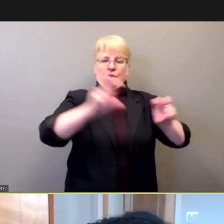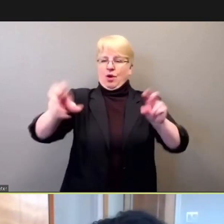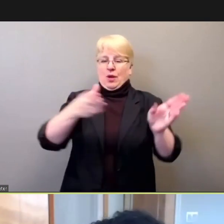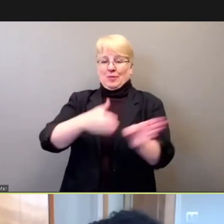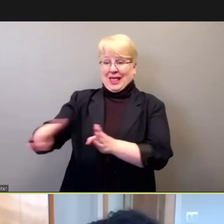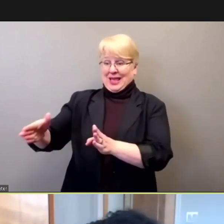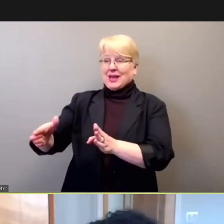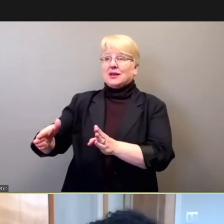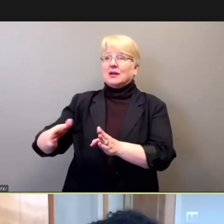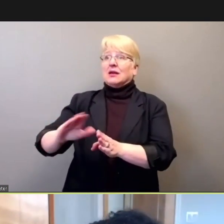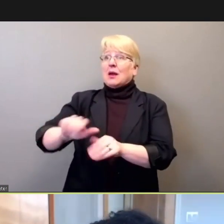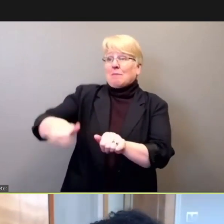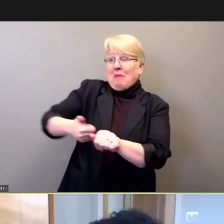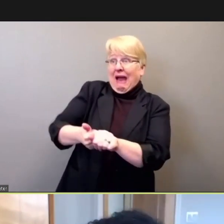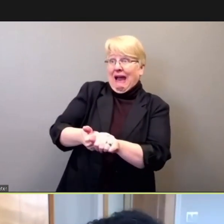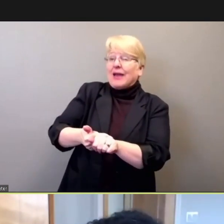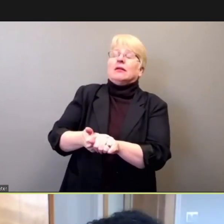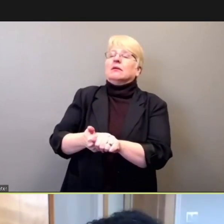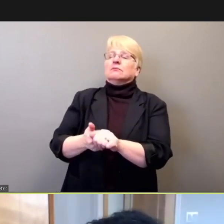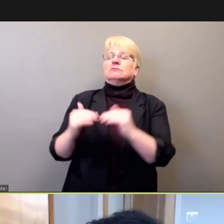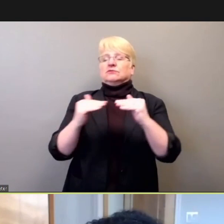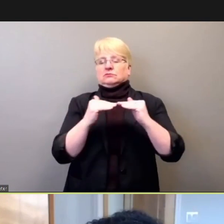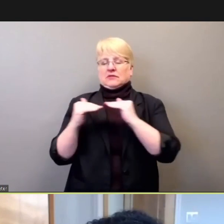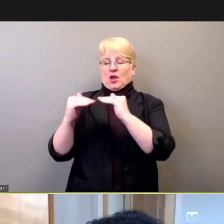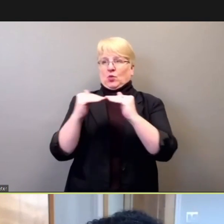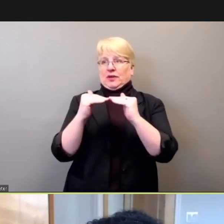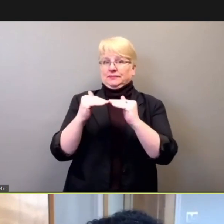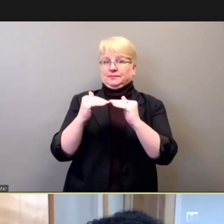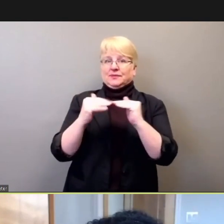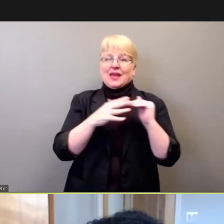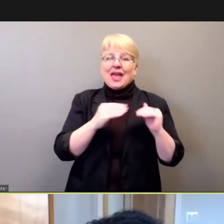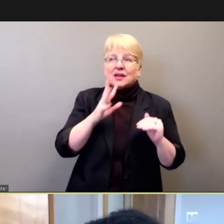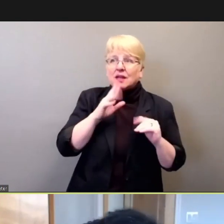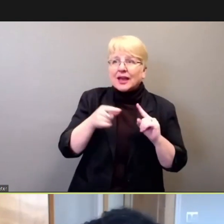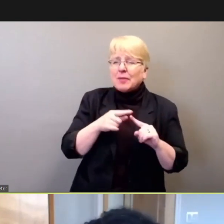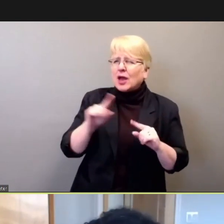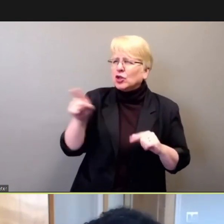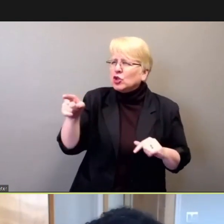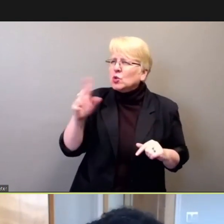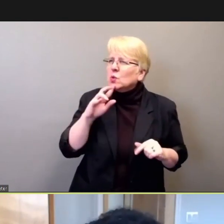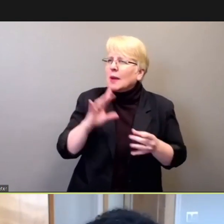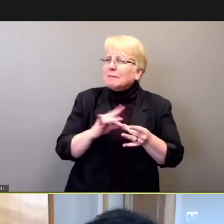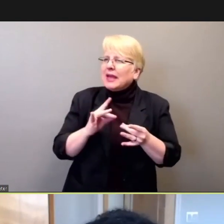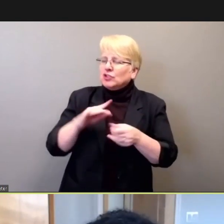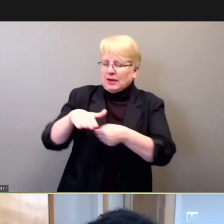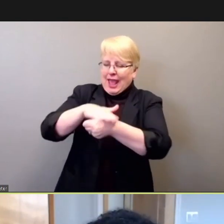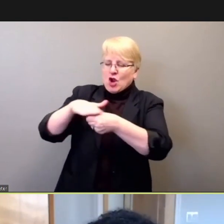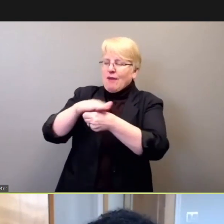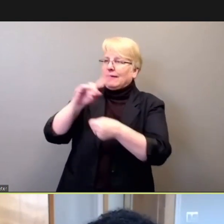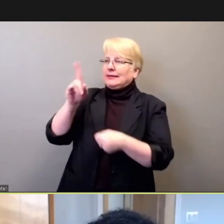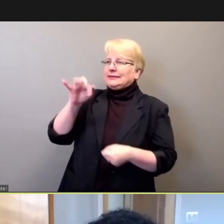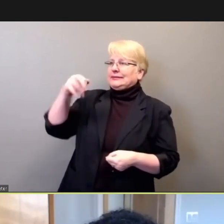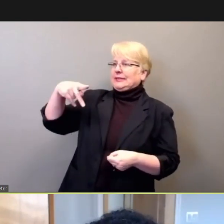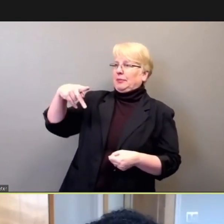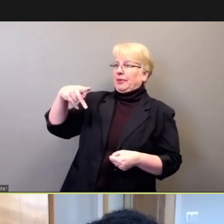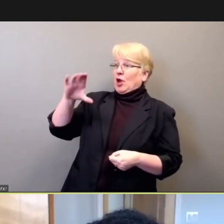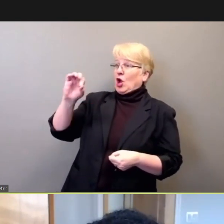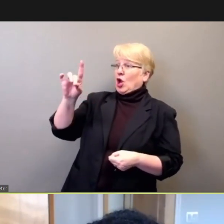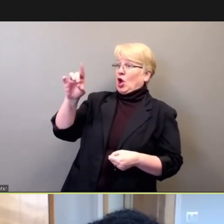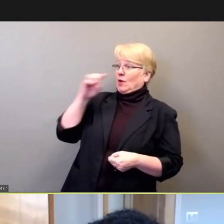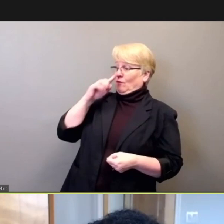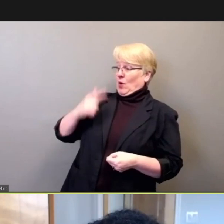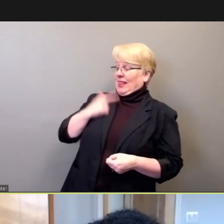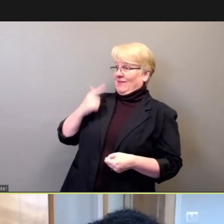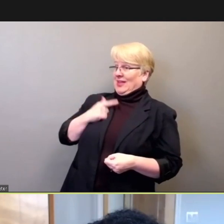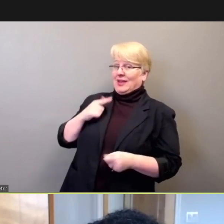equity. And we're looking at social vulnerability index, to your point about zip codes. The social vulnerability index, as you probably know, is a measure